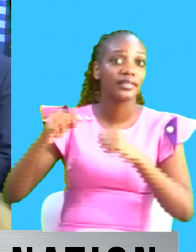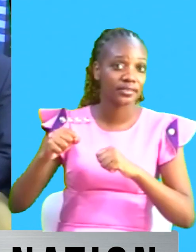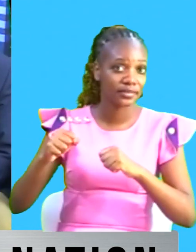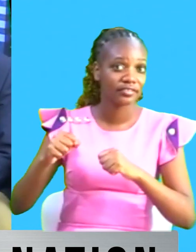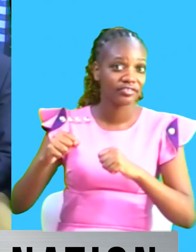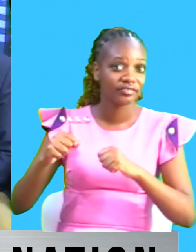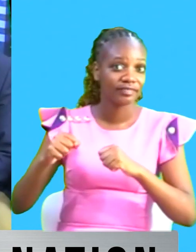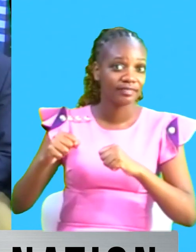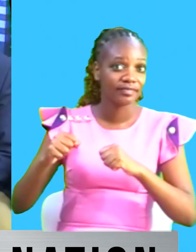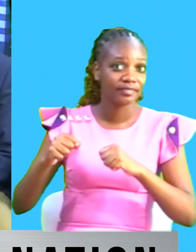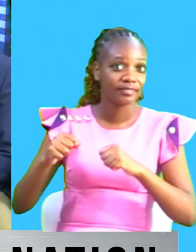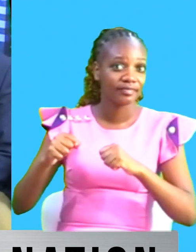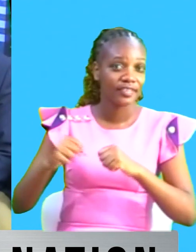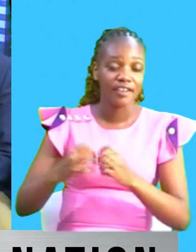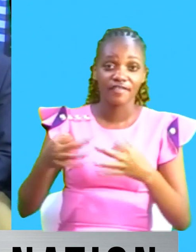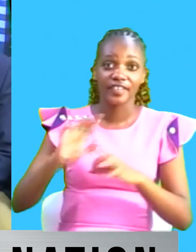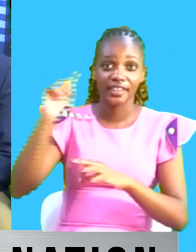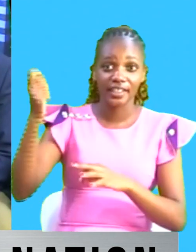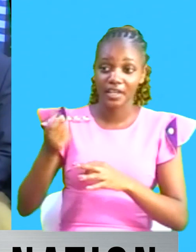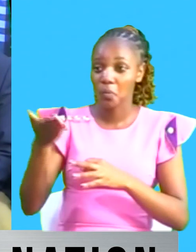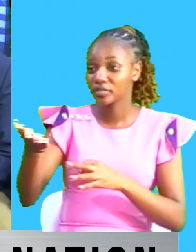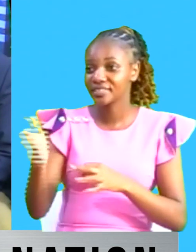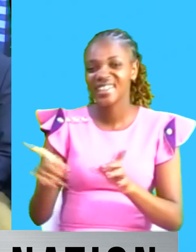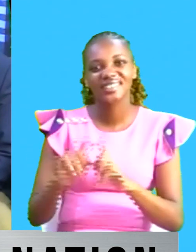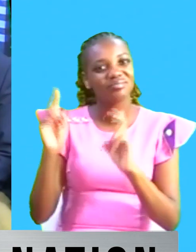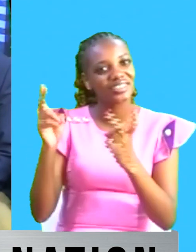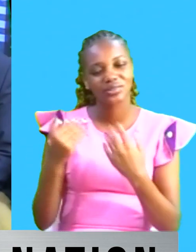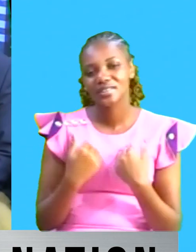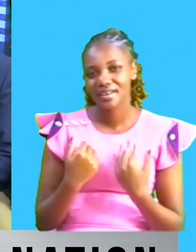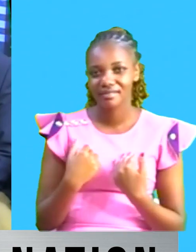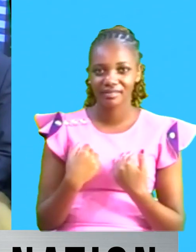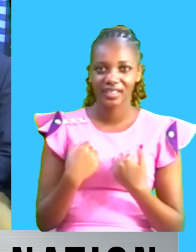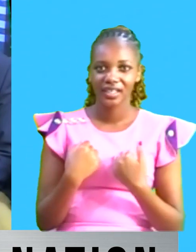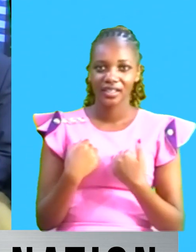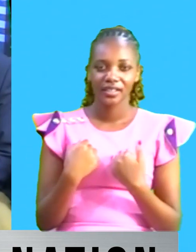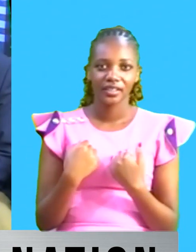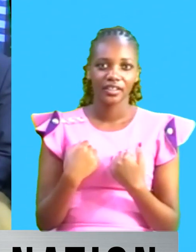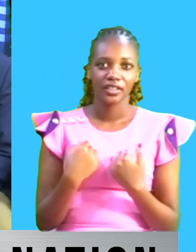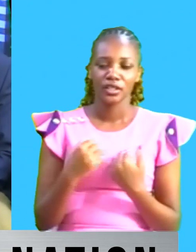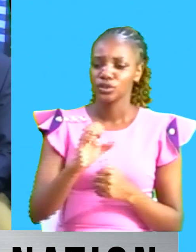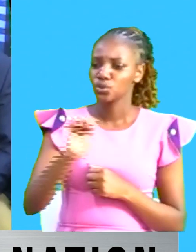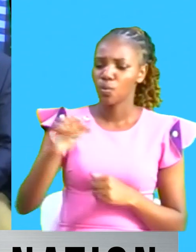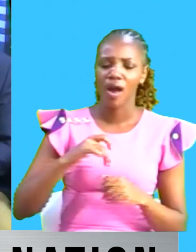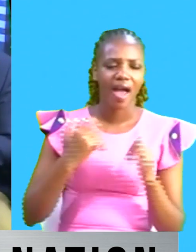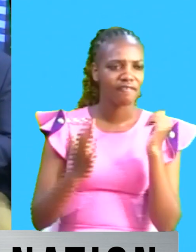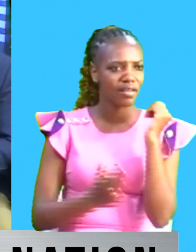issues. Yeah. So really, it is unfortunate that this can be the way that